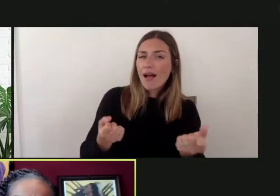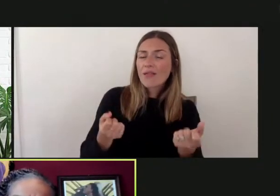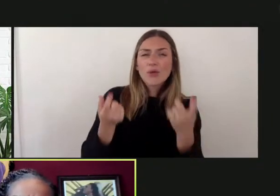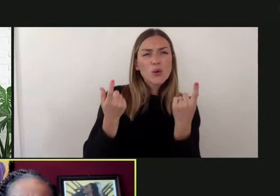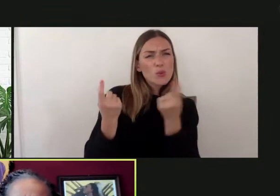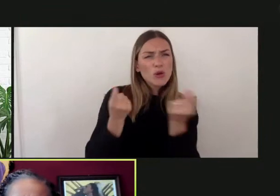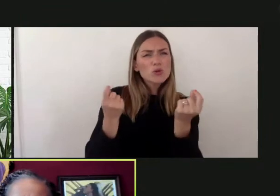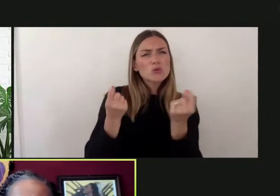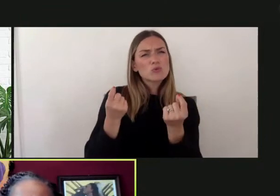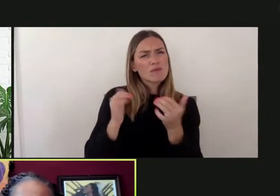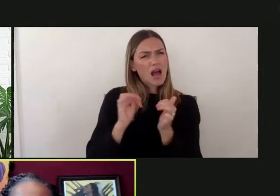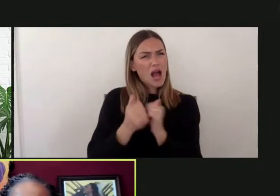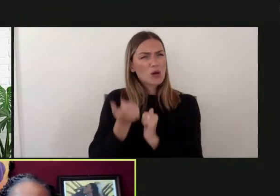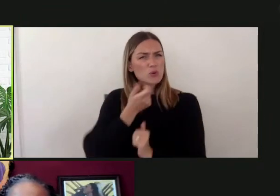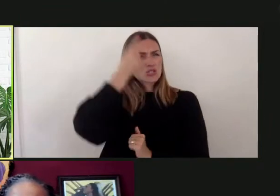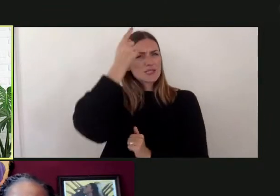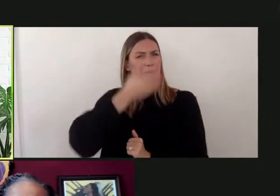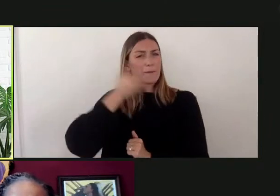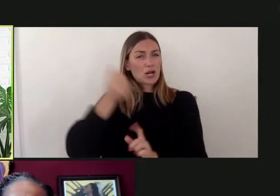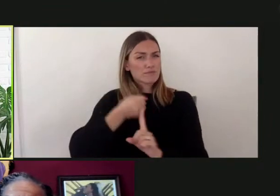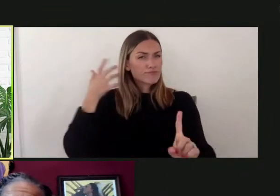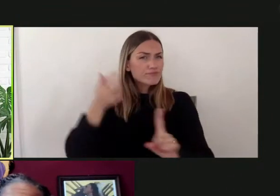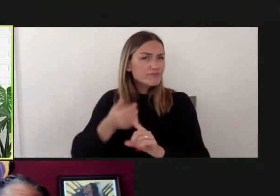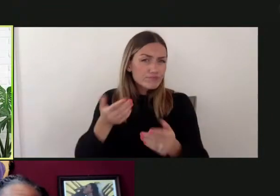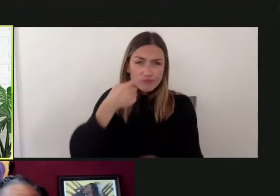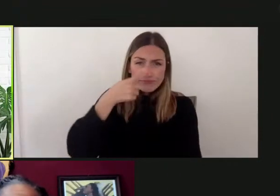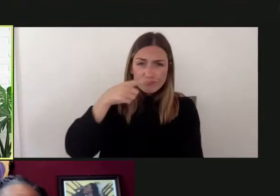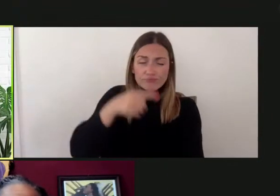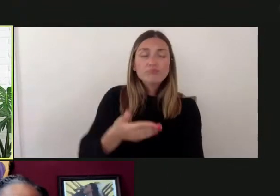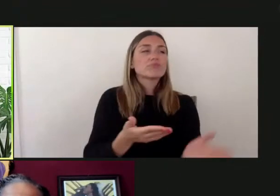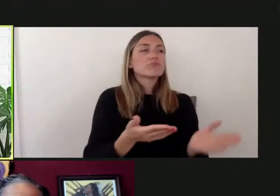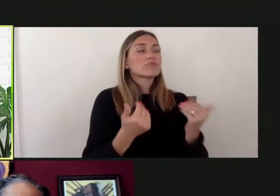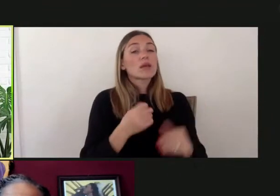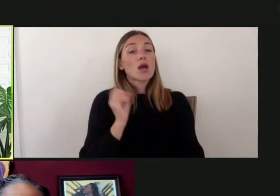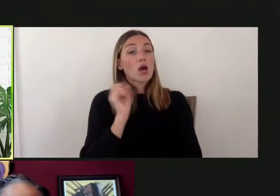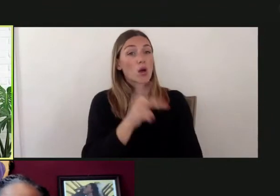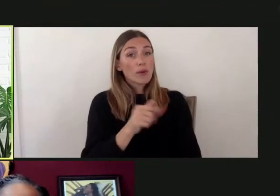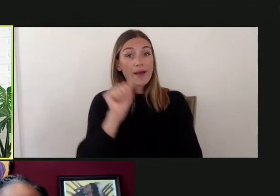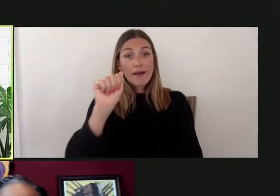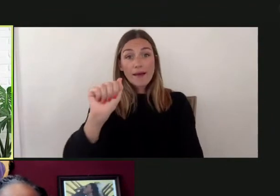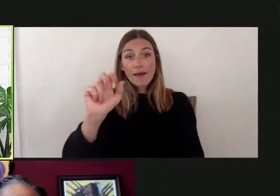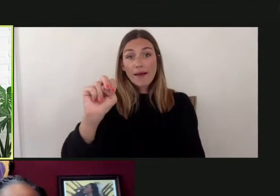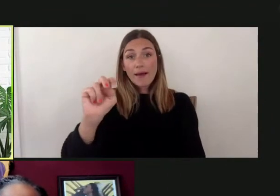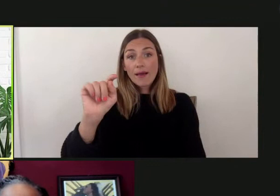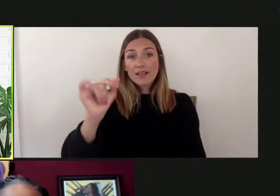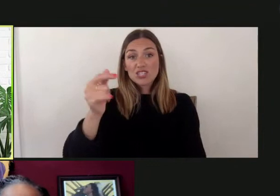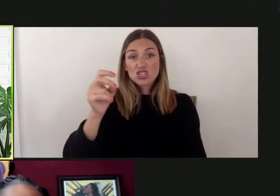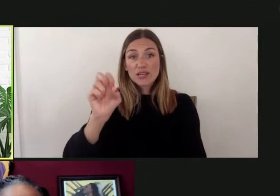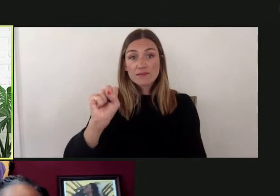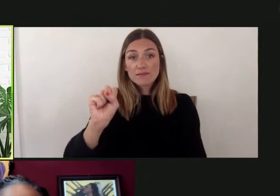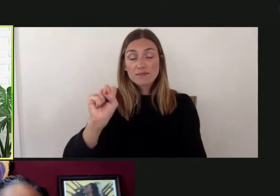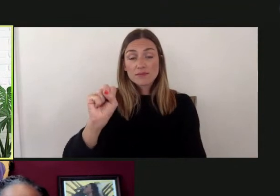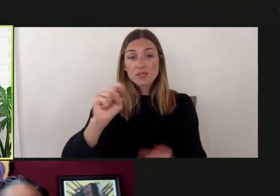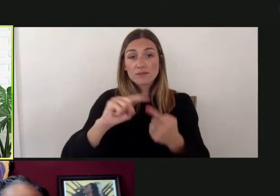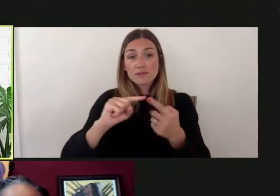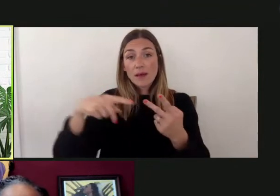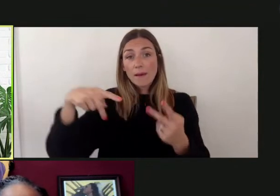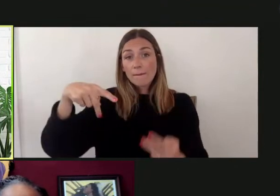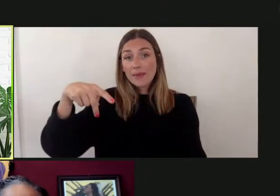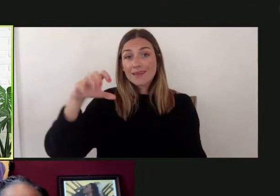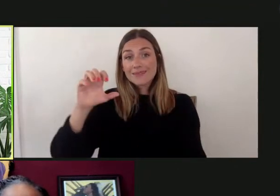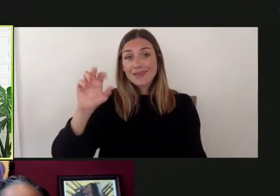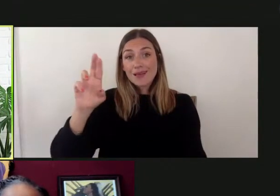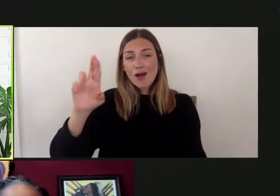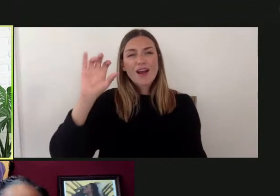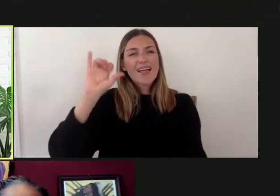better understand that? Okay, so with the antigen test or a PCR test, that's just to let